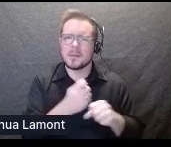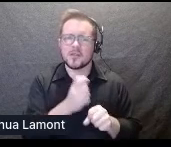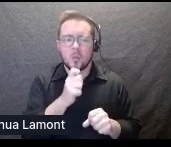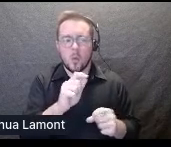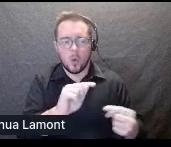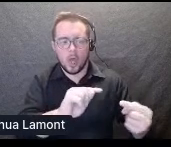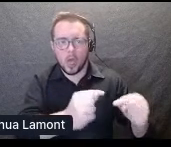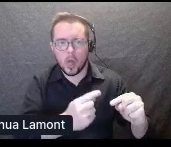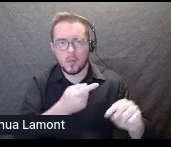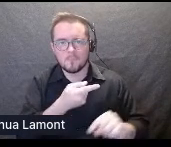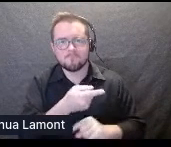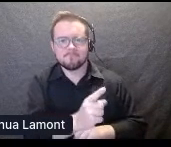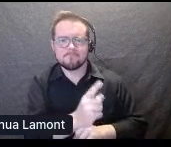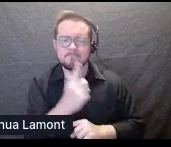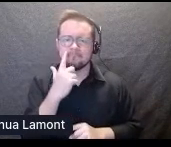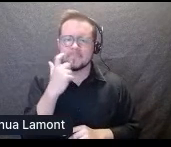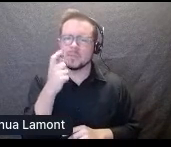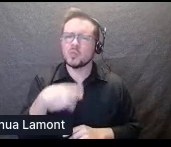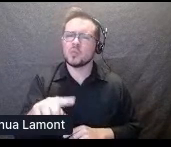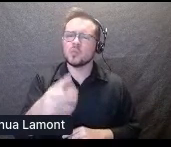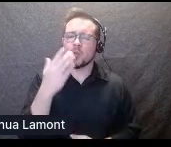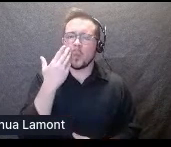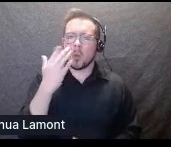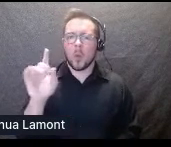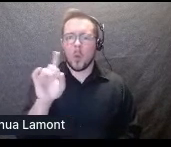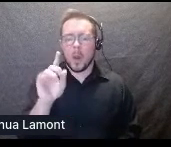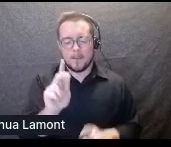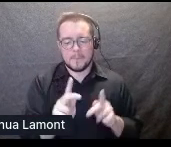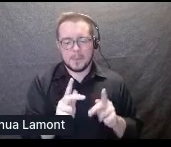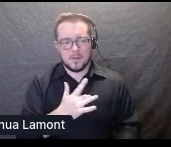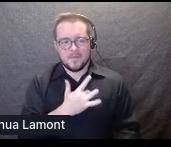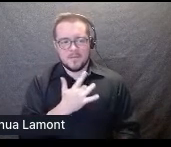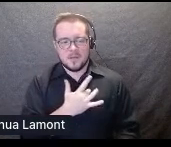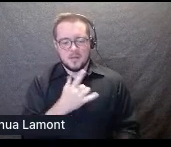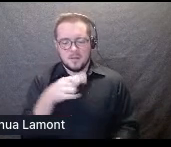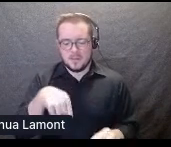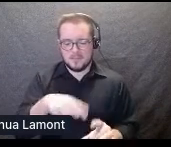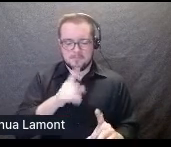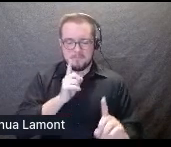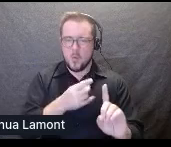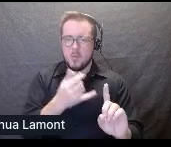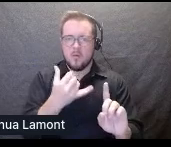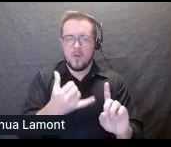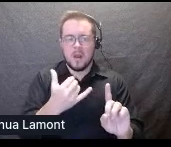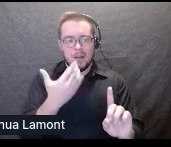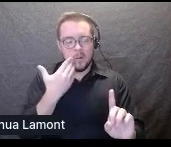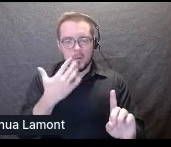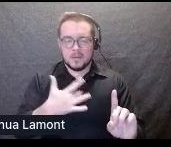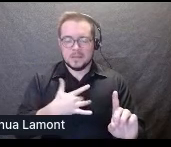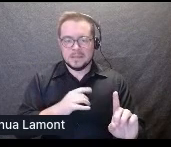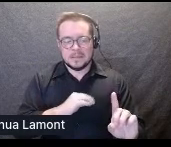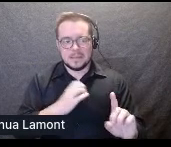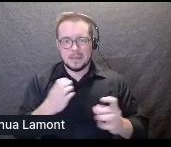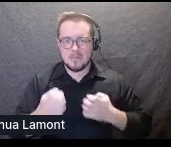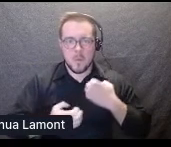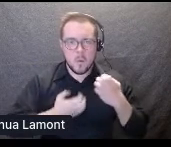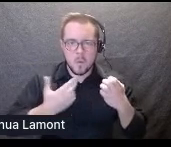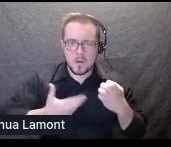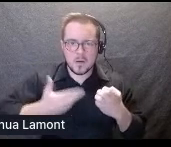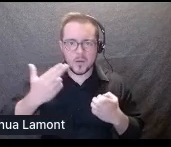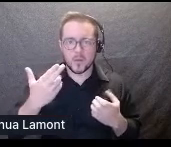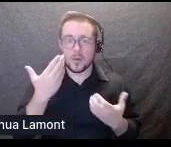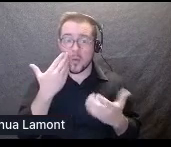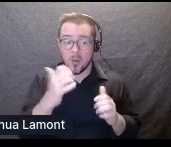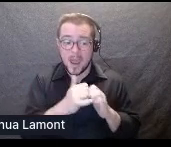you never know where people are, especially in this really charged moment that we're in right now. Don't know how they're processing the